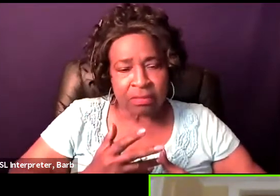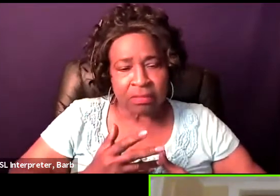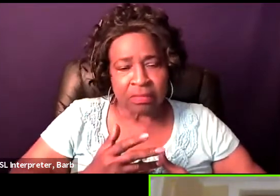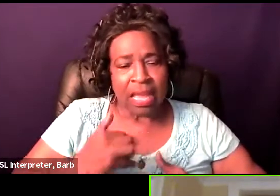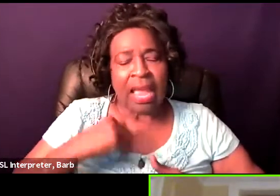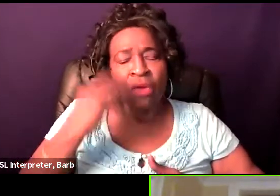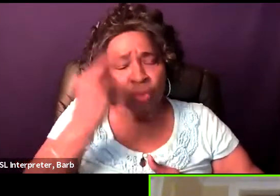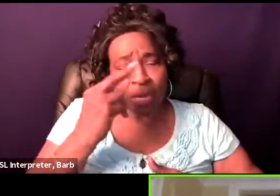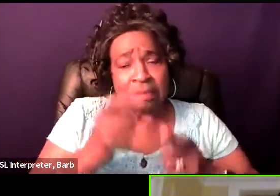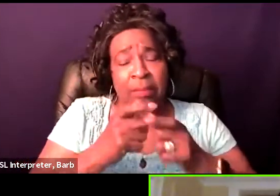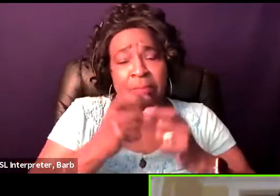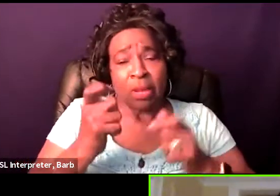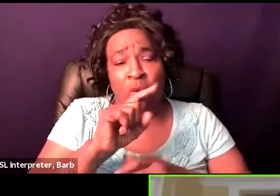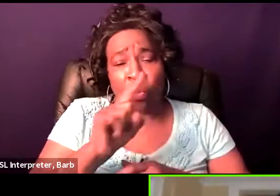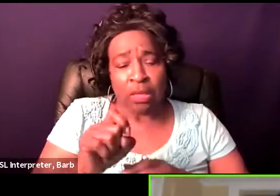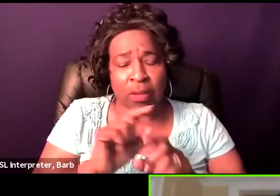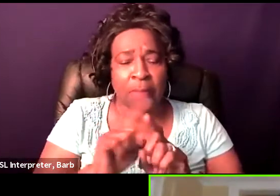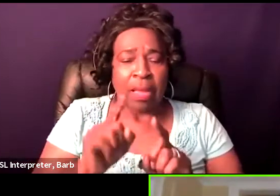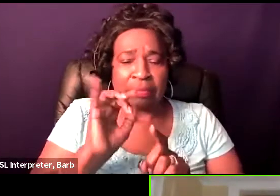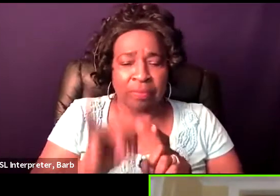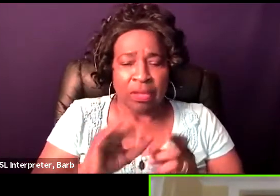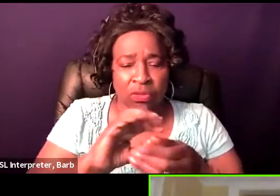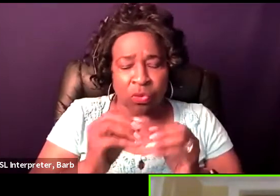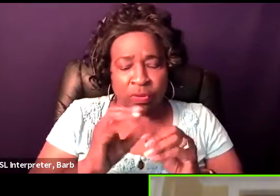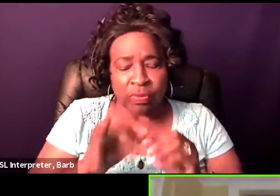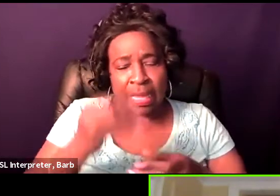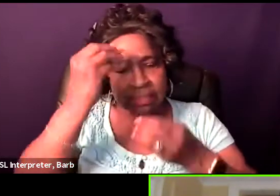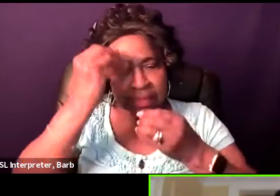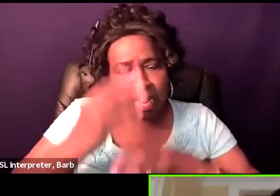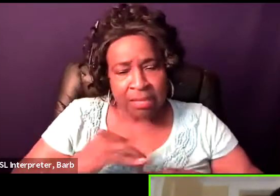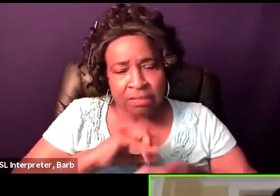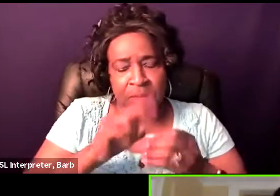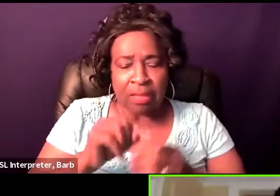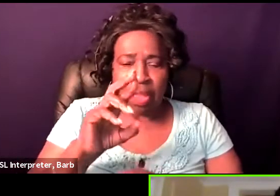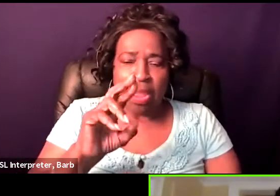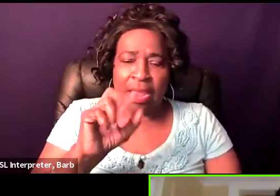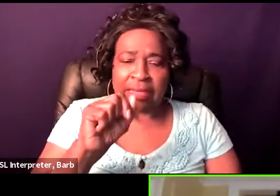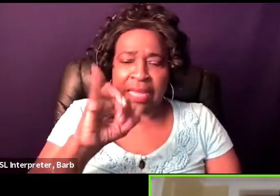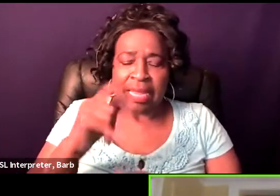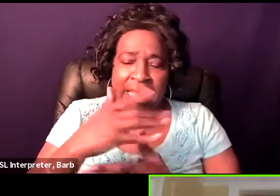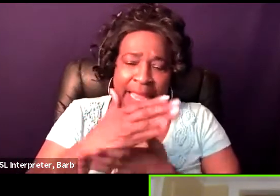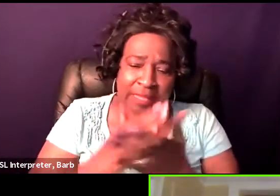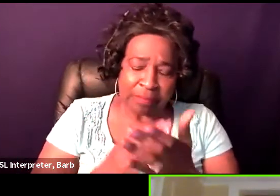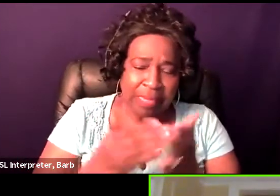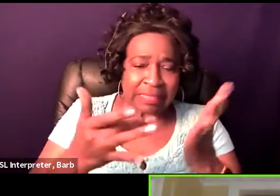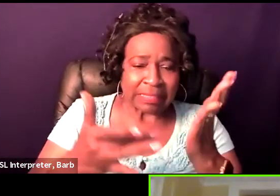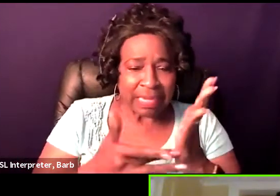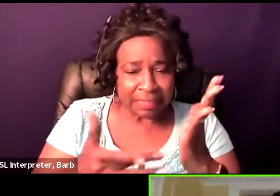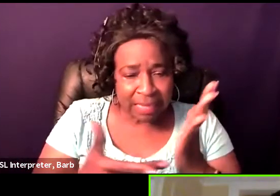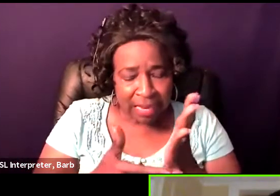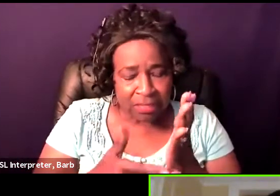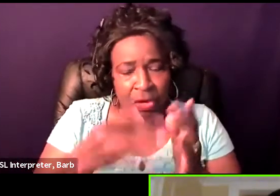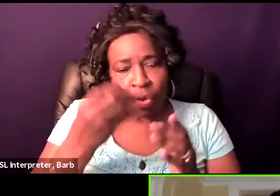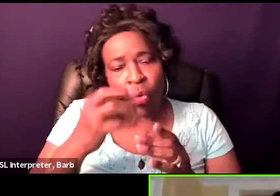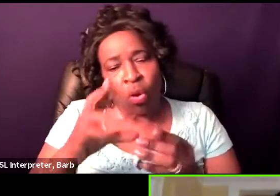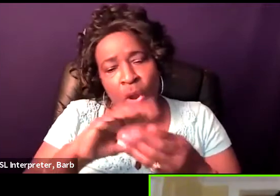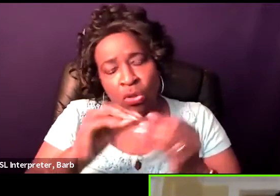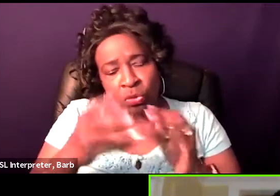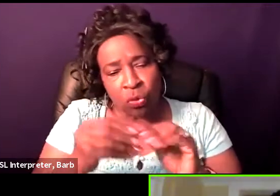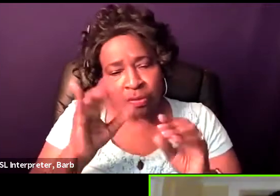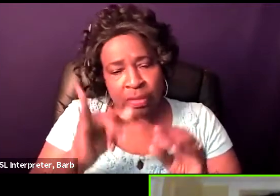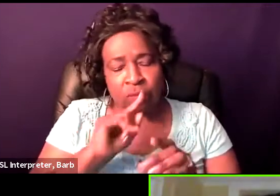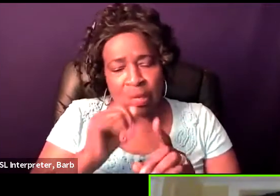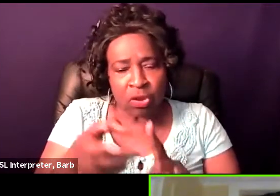question, a story that tells us about the racial aspect of technology, or a story that really captures all